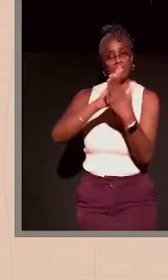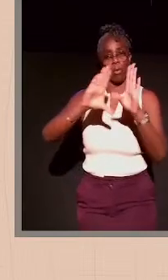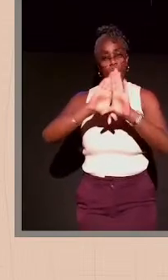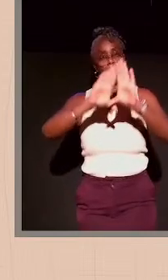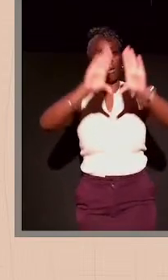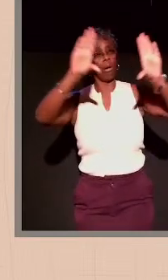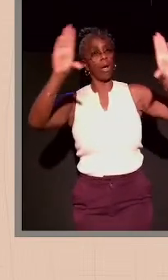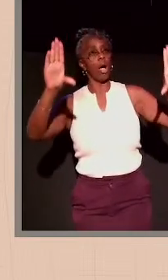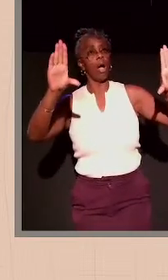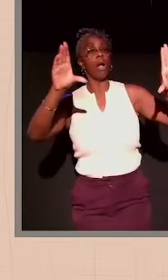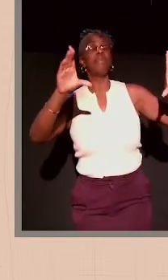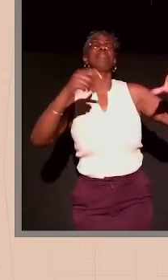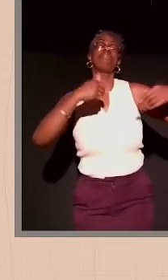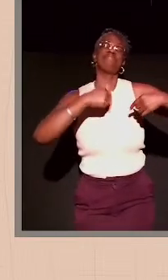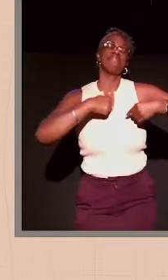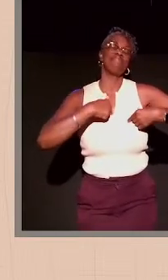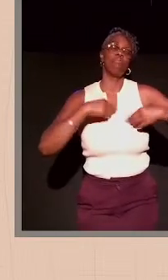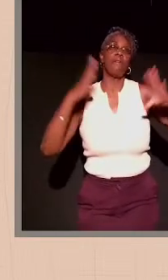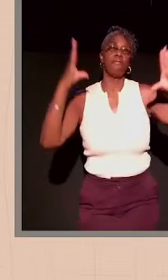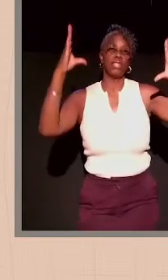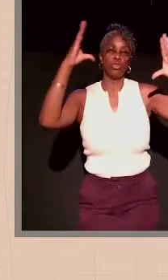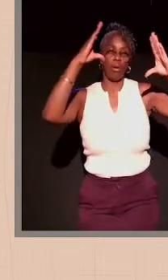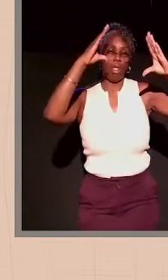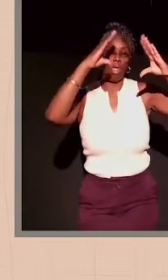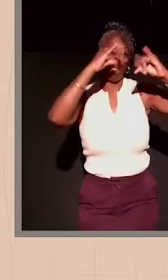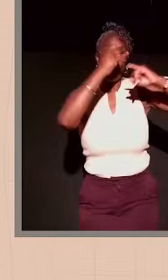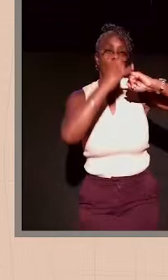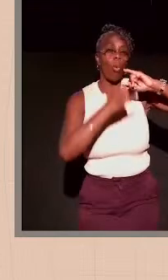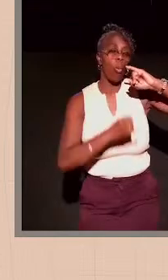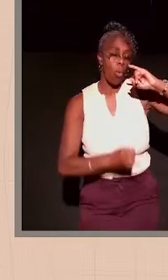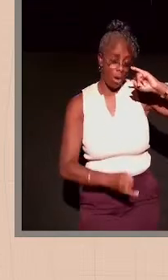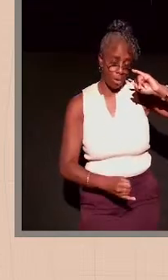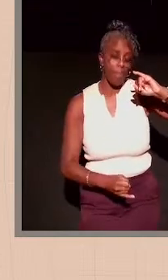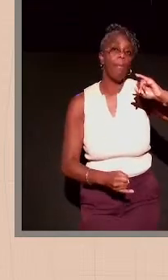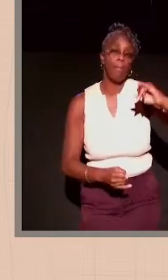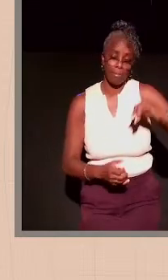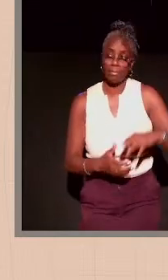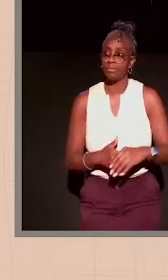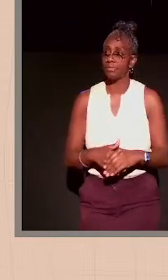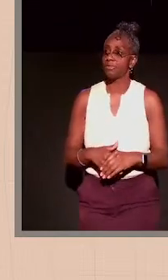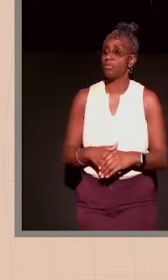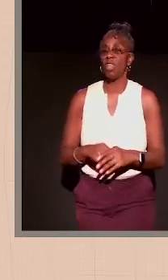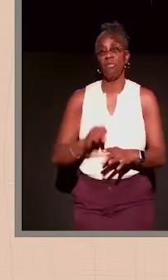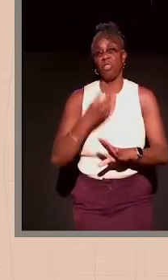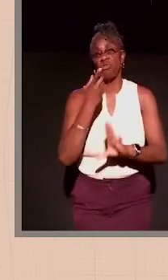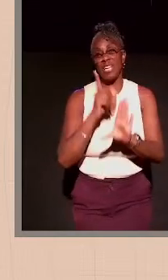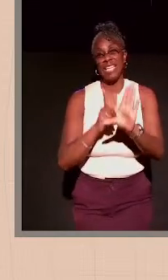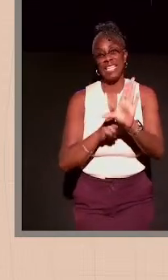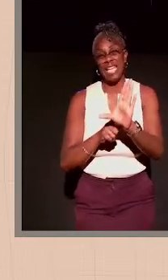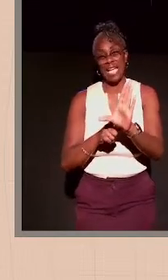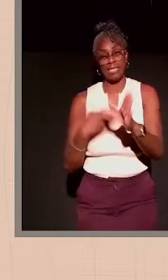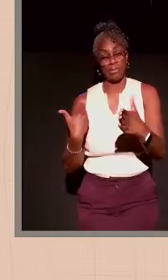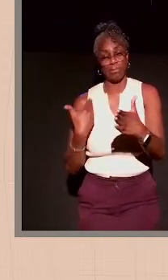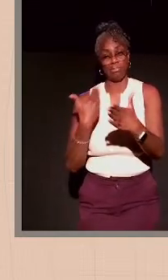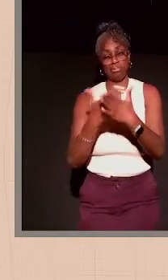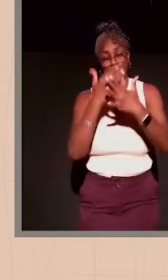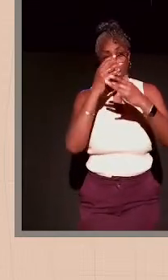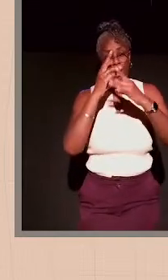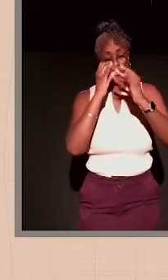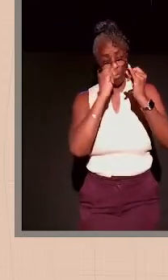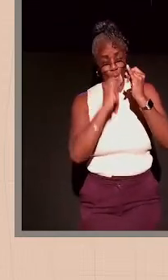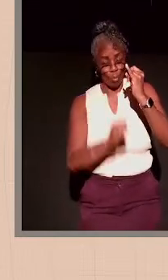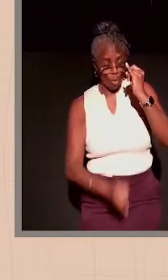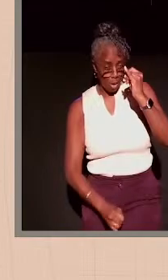just because my vision has deteriorated to a significant extent over the past 3 years. But